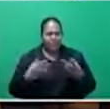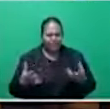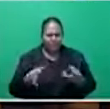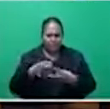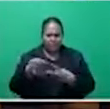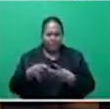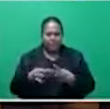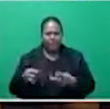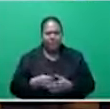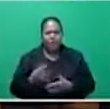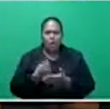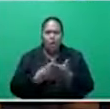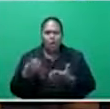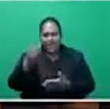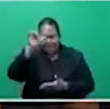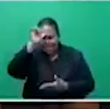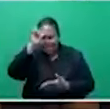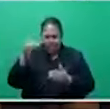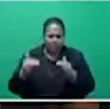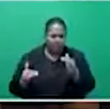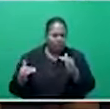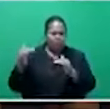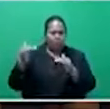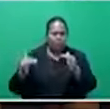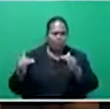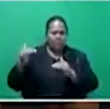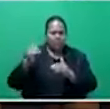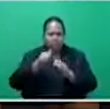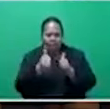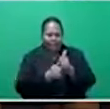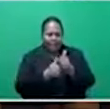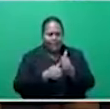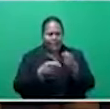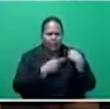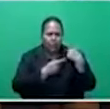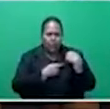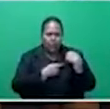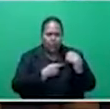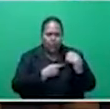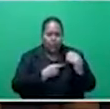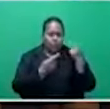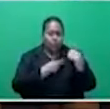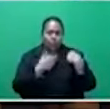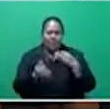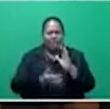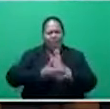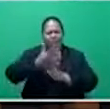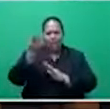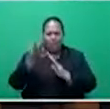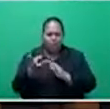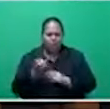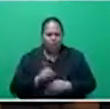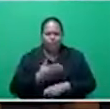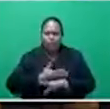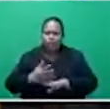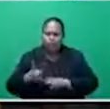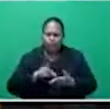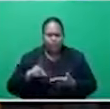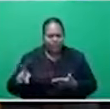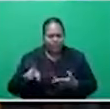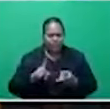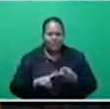only Indians, have been promoted on acting roles. And these roles have very high salaries. New positions have been created such as HR